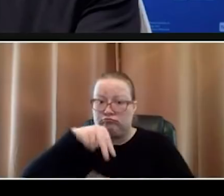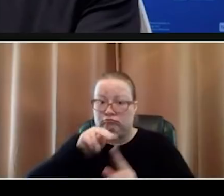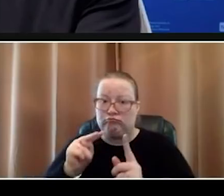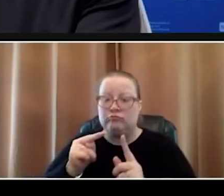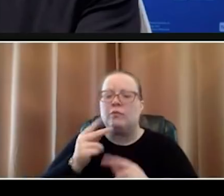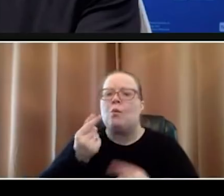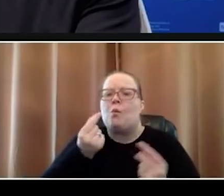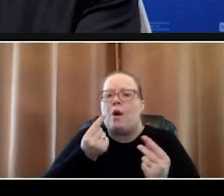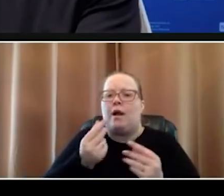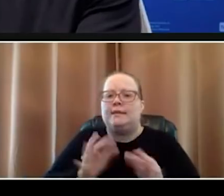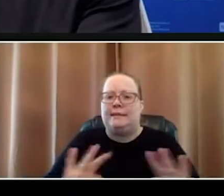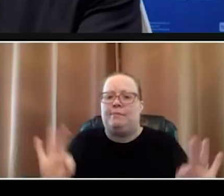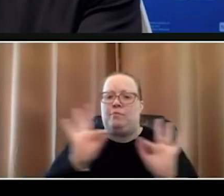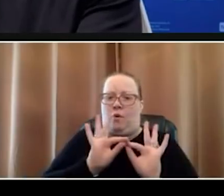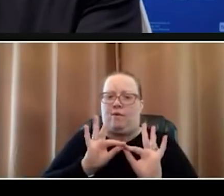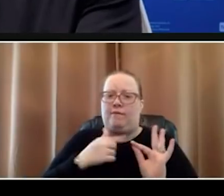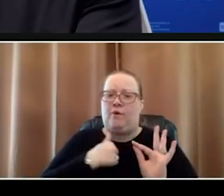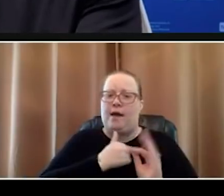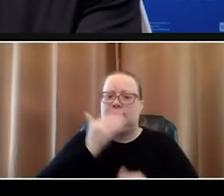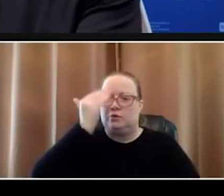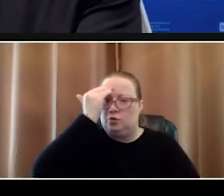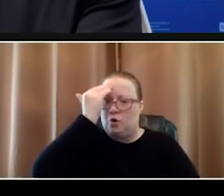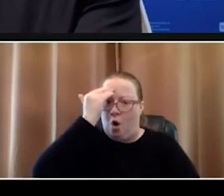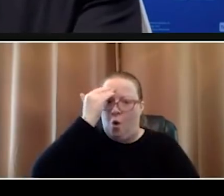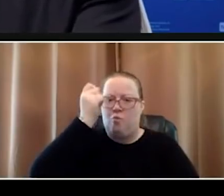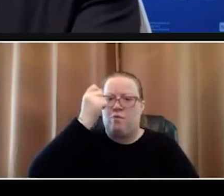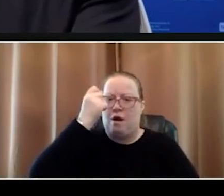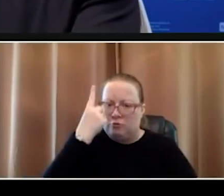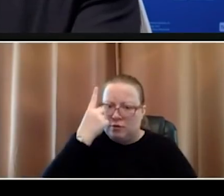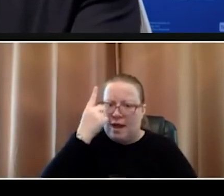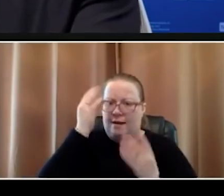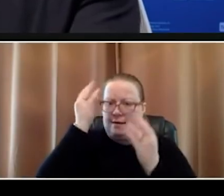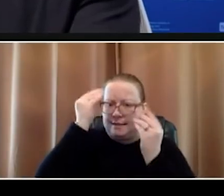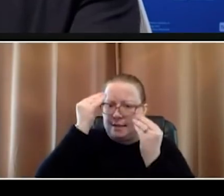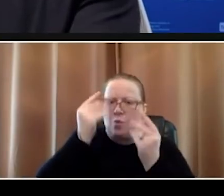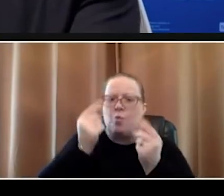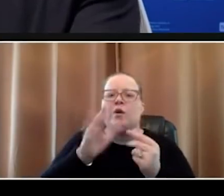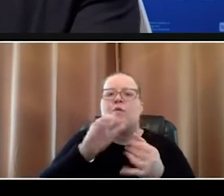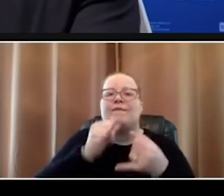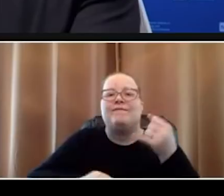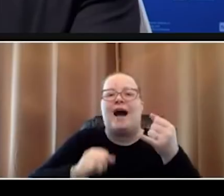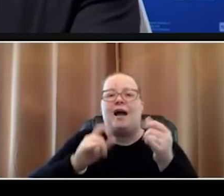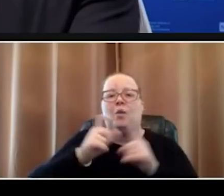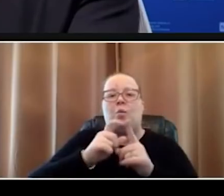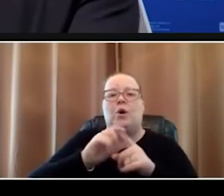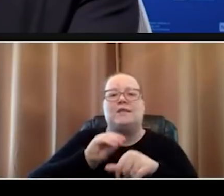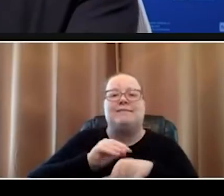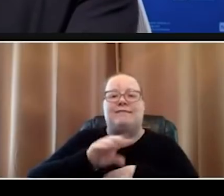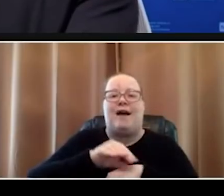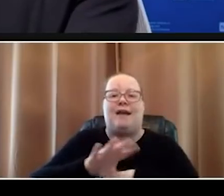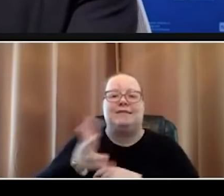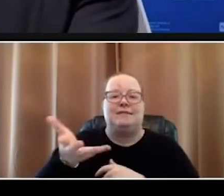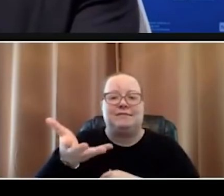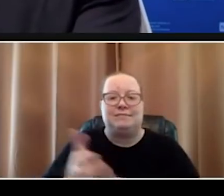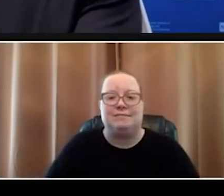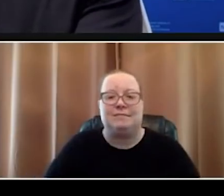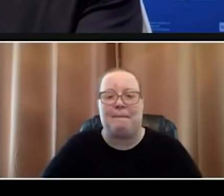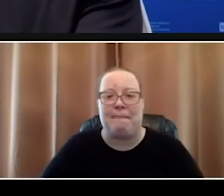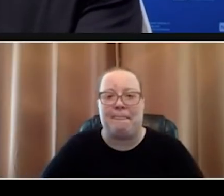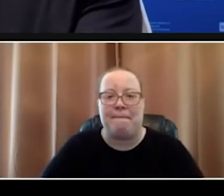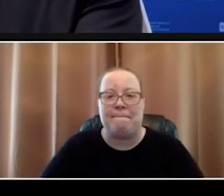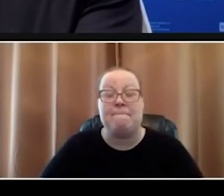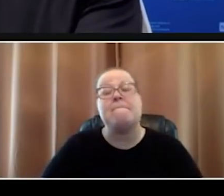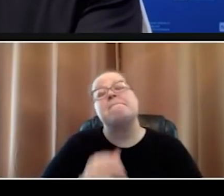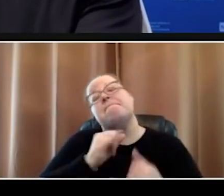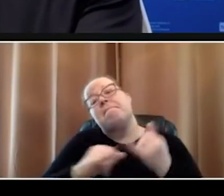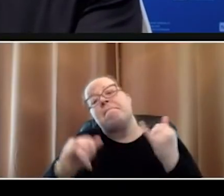for us to know, to understand, to consider? What are your final words of advice for us, in other words? Well, my final words are that I